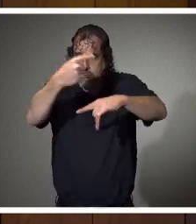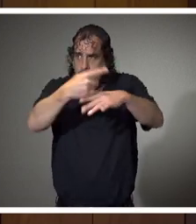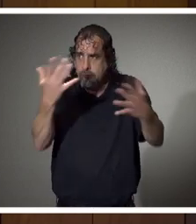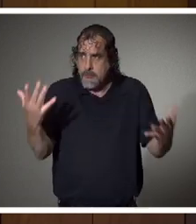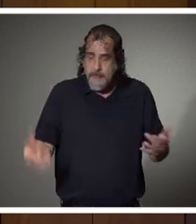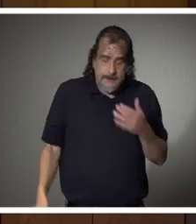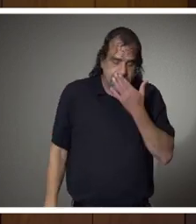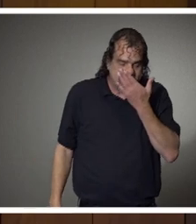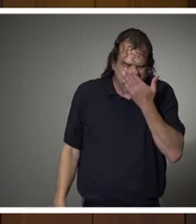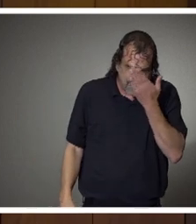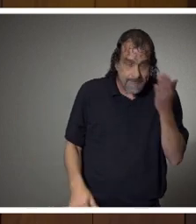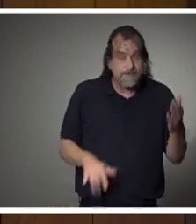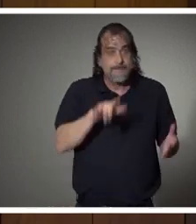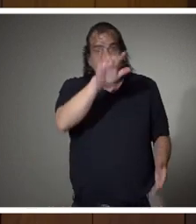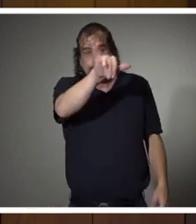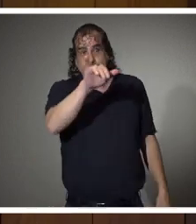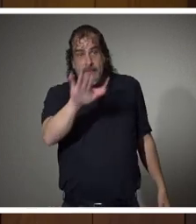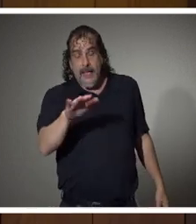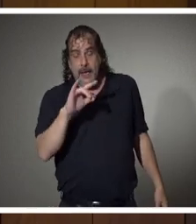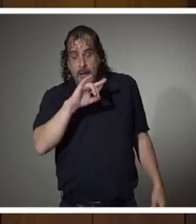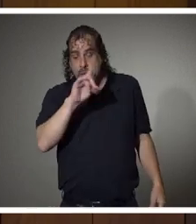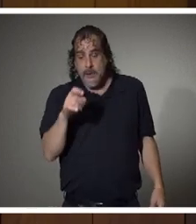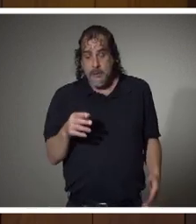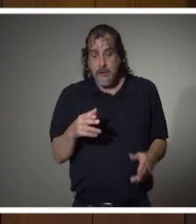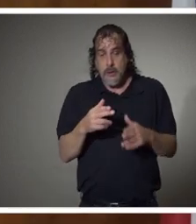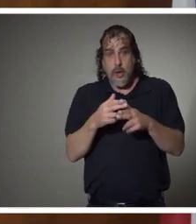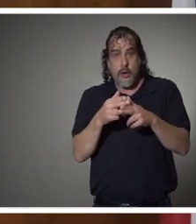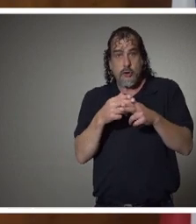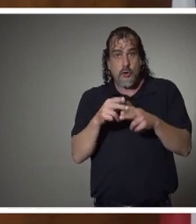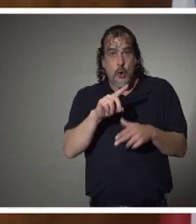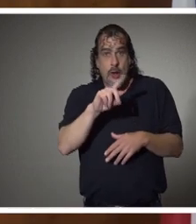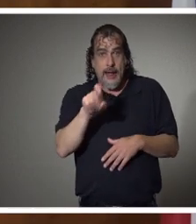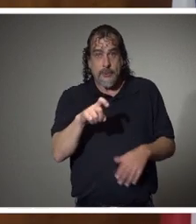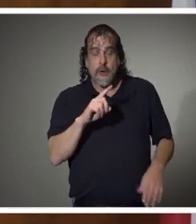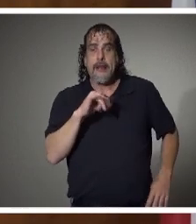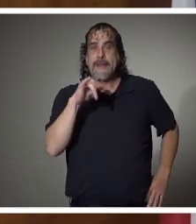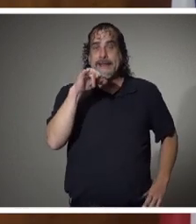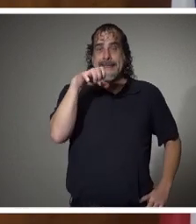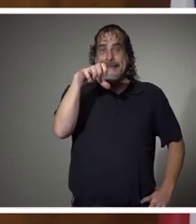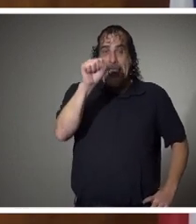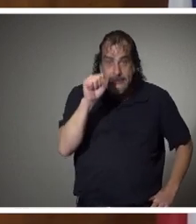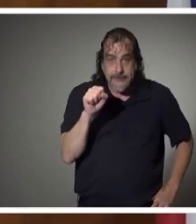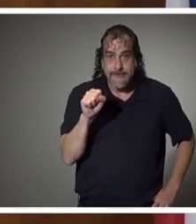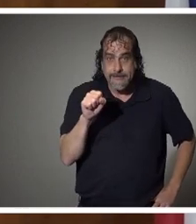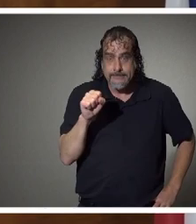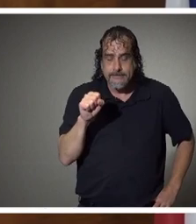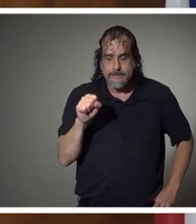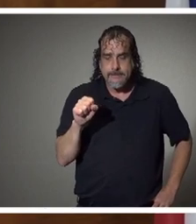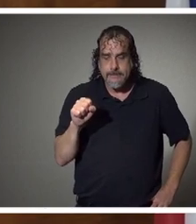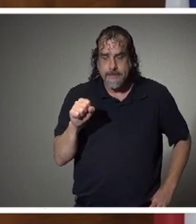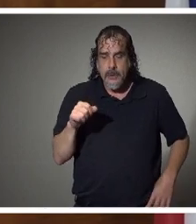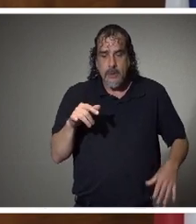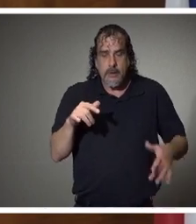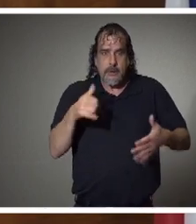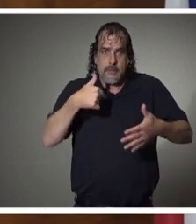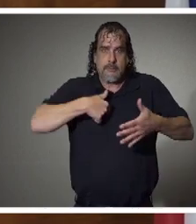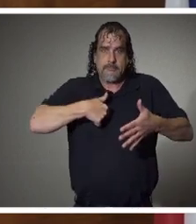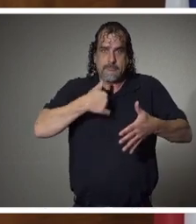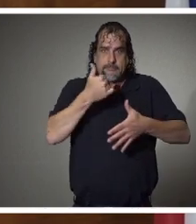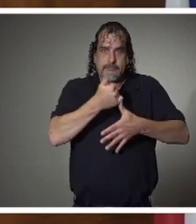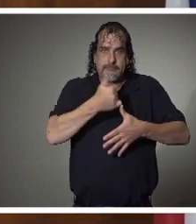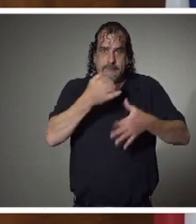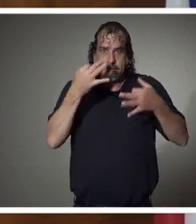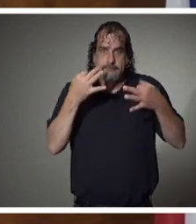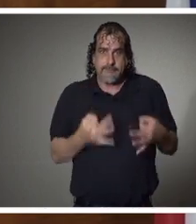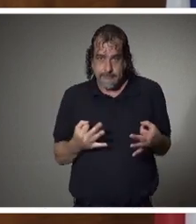Well, Dave, thanks for that question. And the short answer is yes. The hierarchy, if you will, I